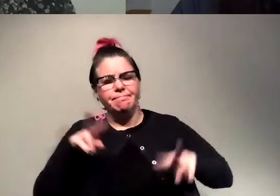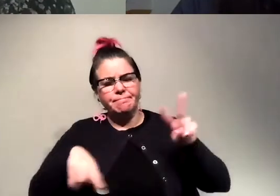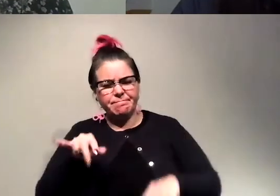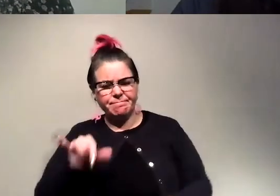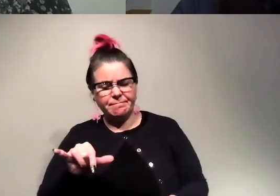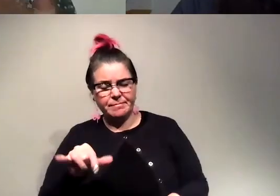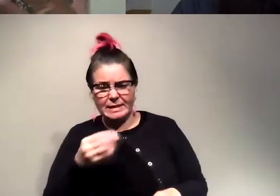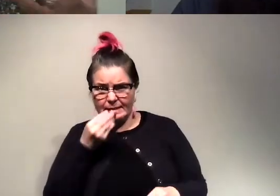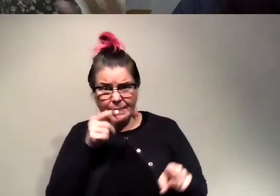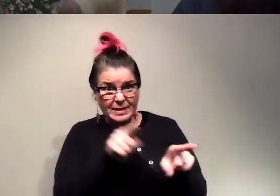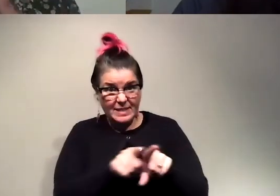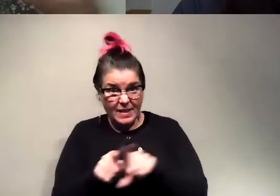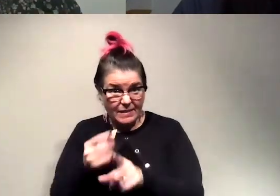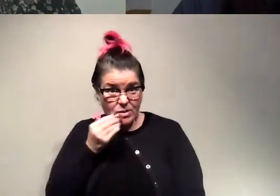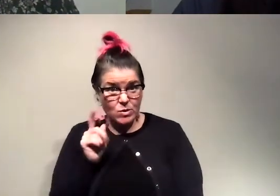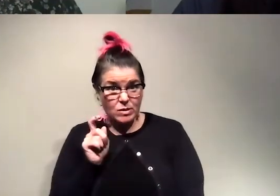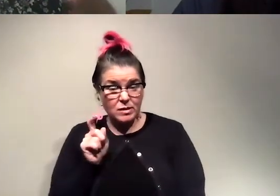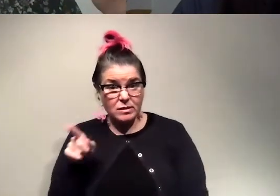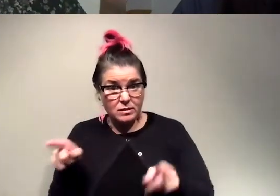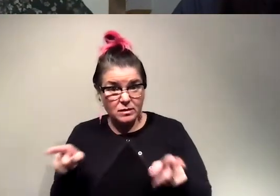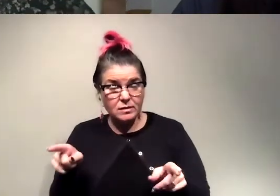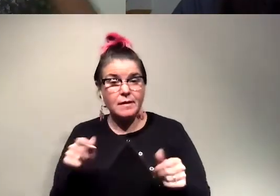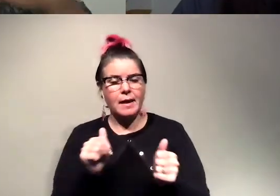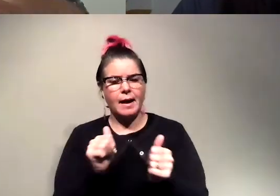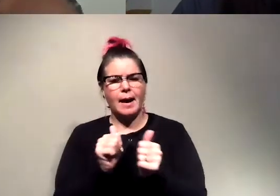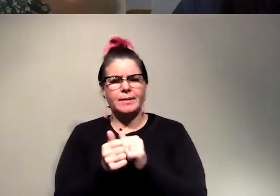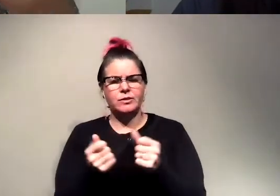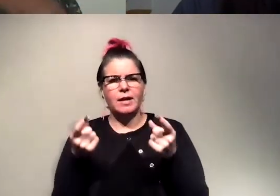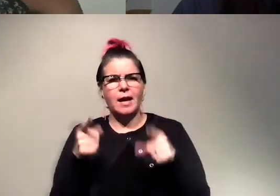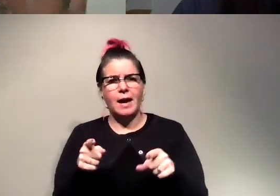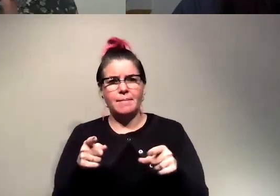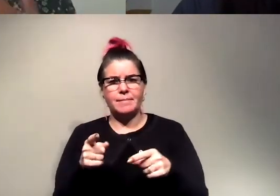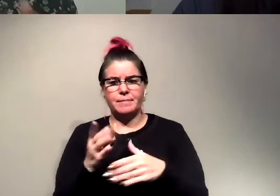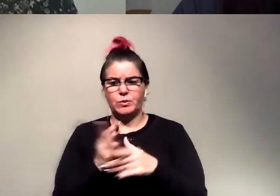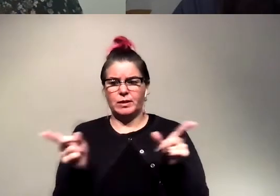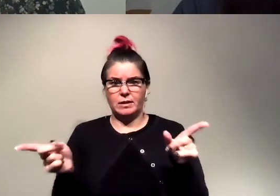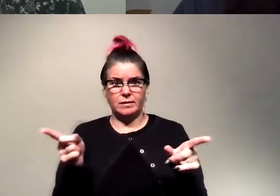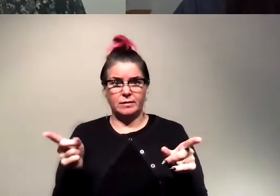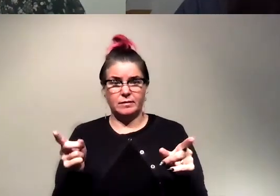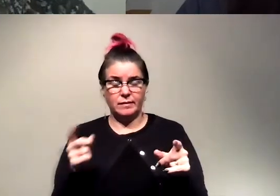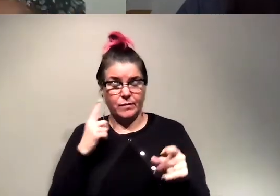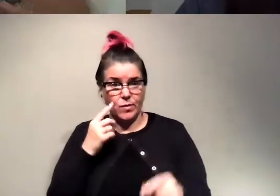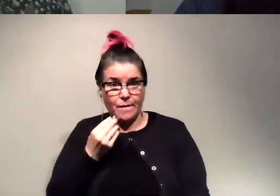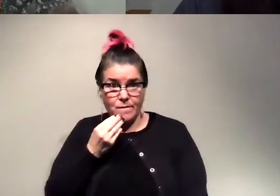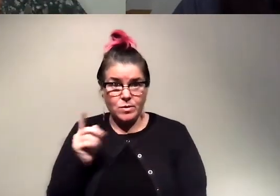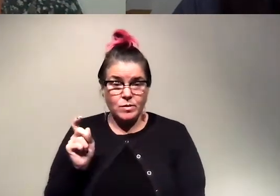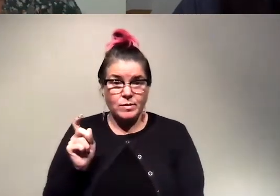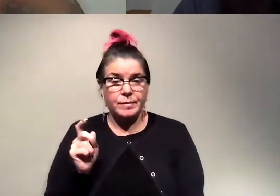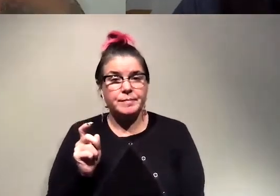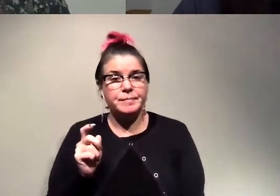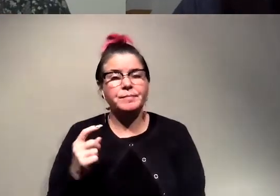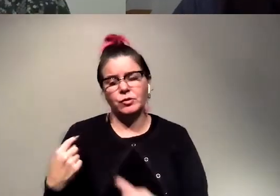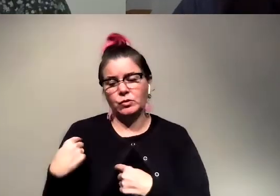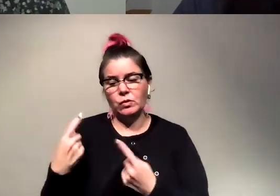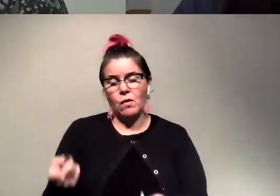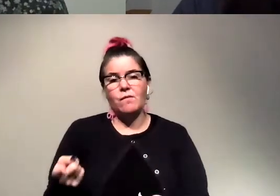the same things? And is the competition happening between them for prey items? And so far we found that